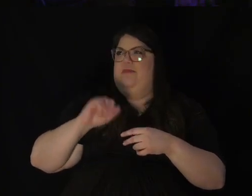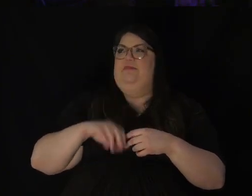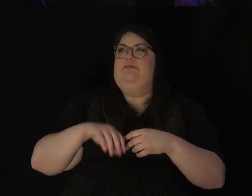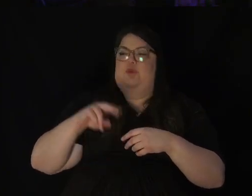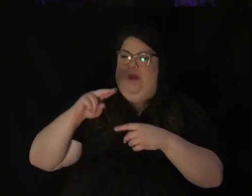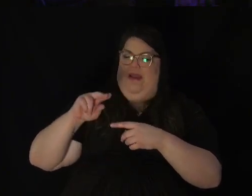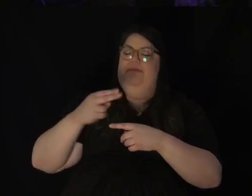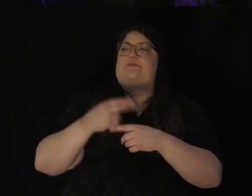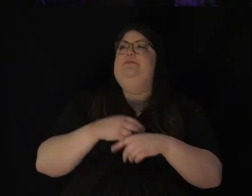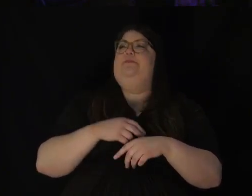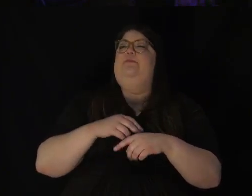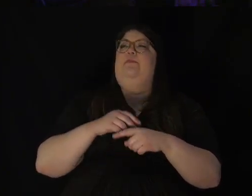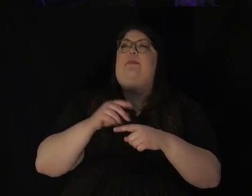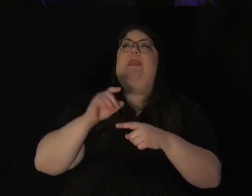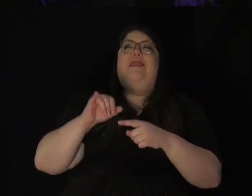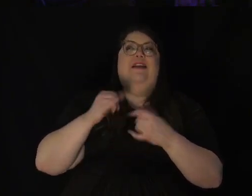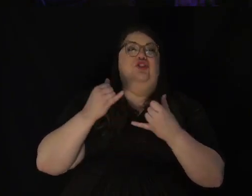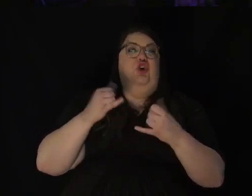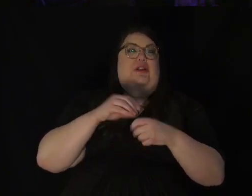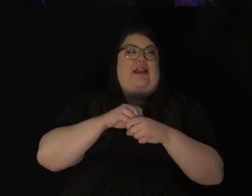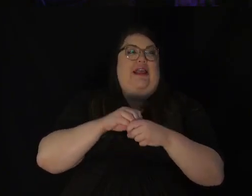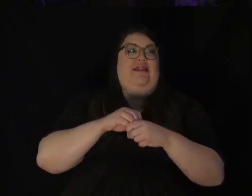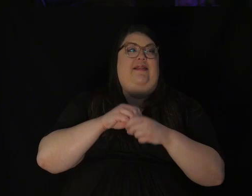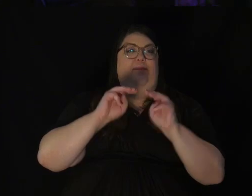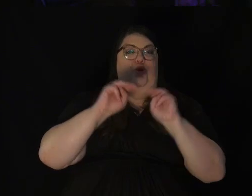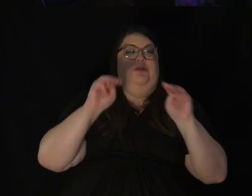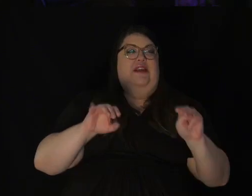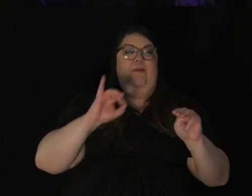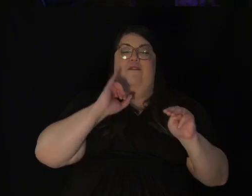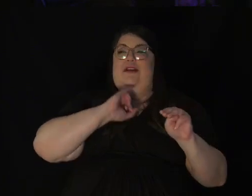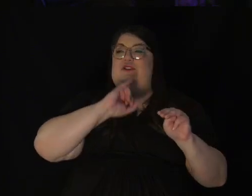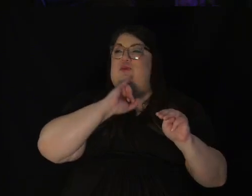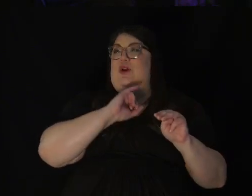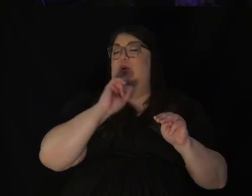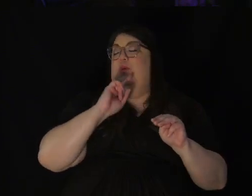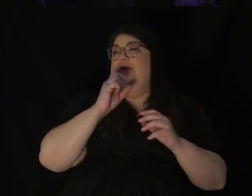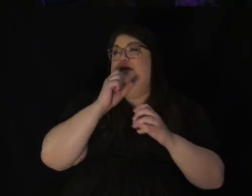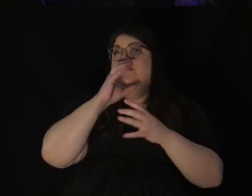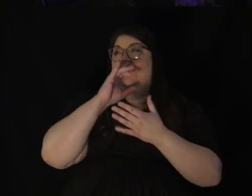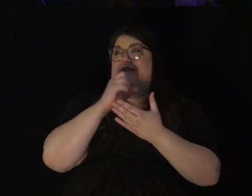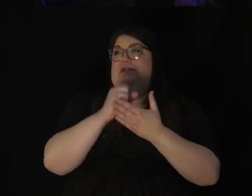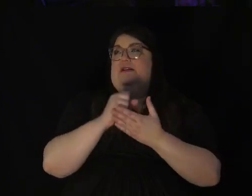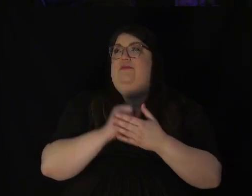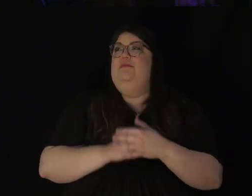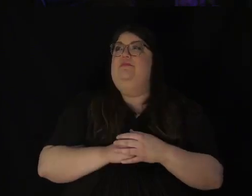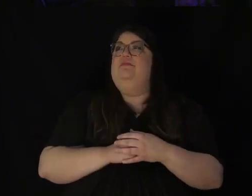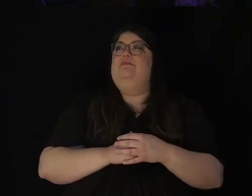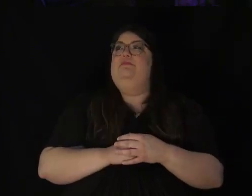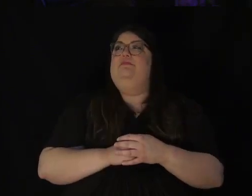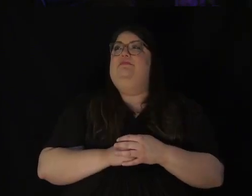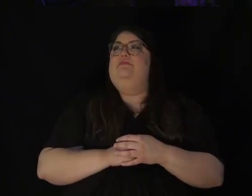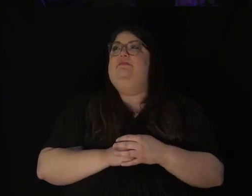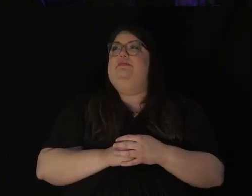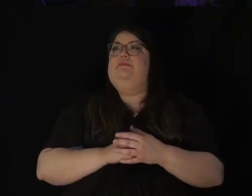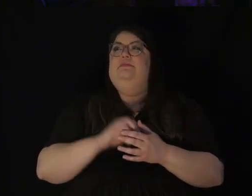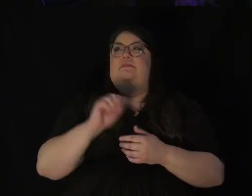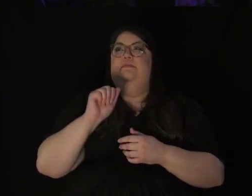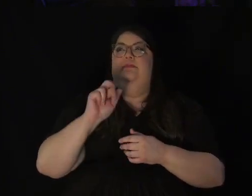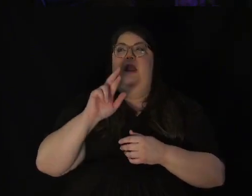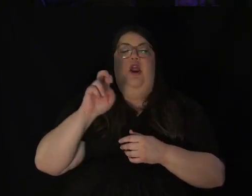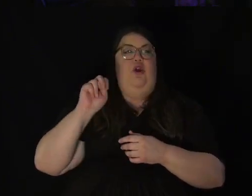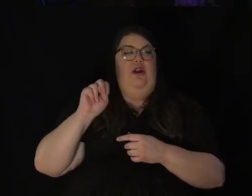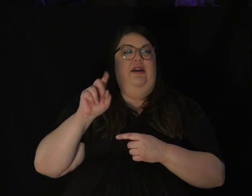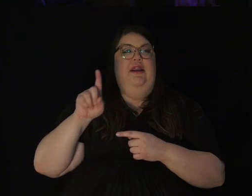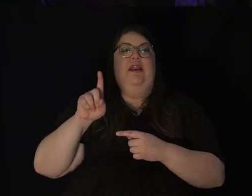the Museum of Israel. It's fascinating. Aaron would lift his hands and stretch out his